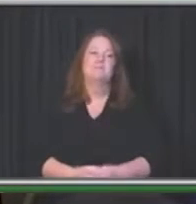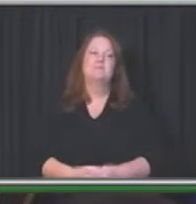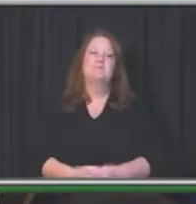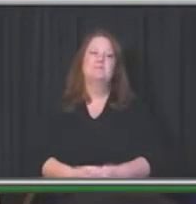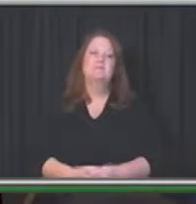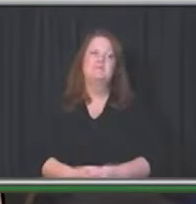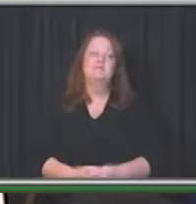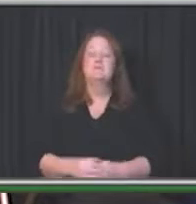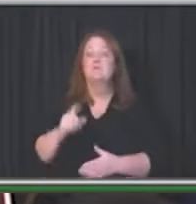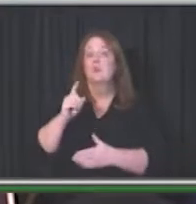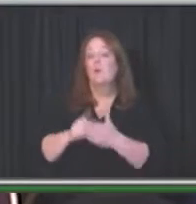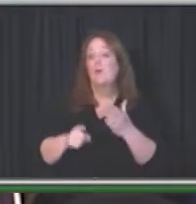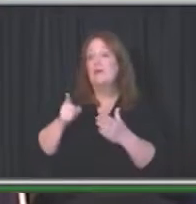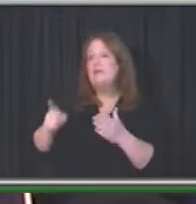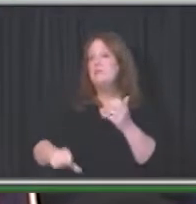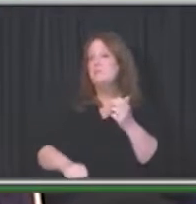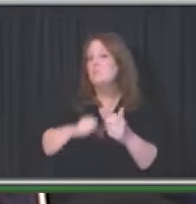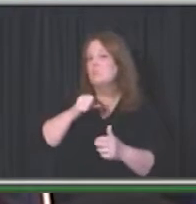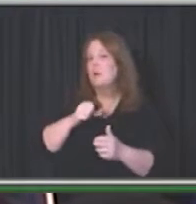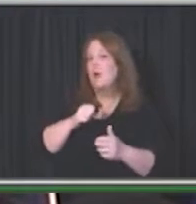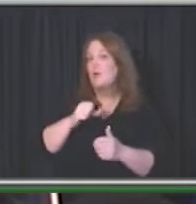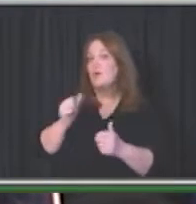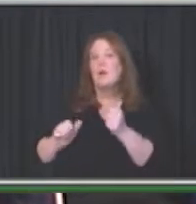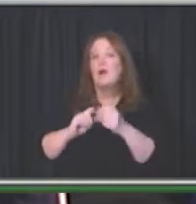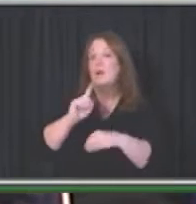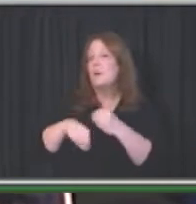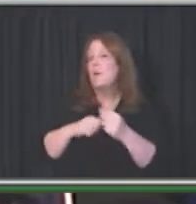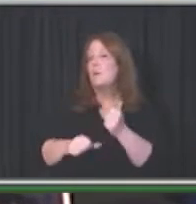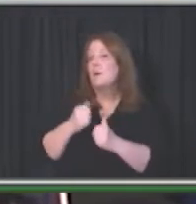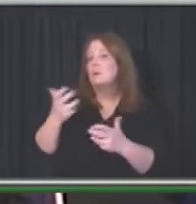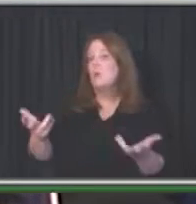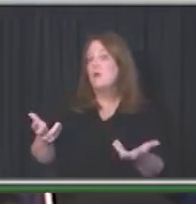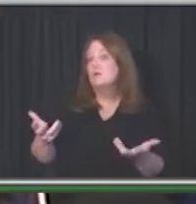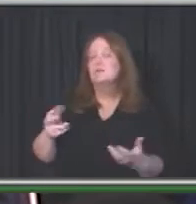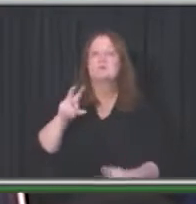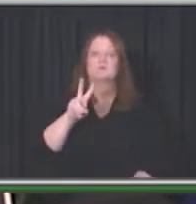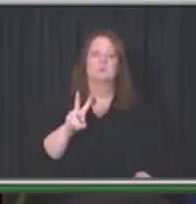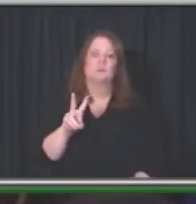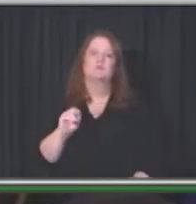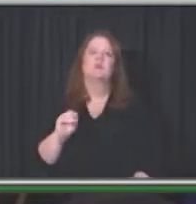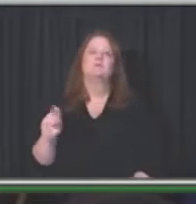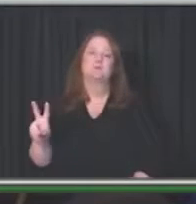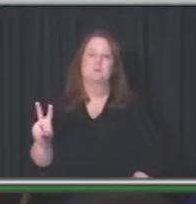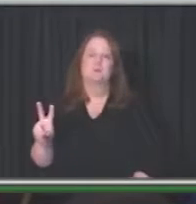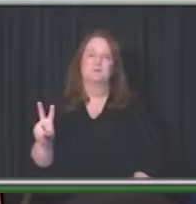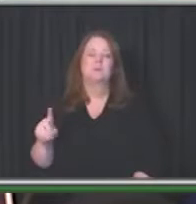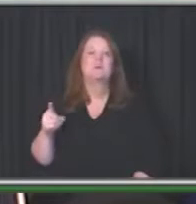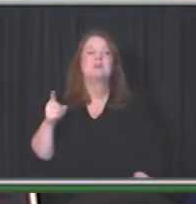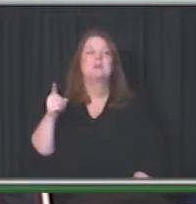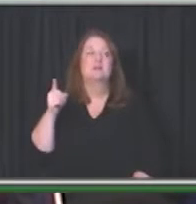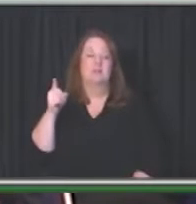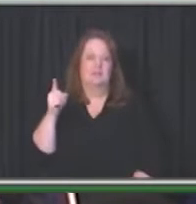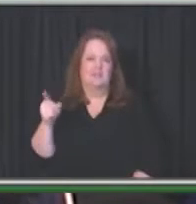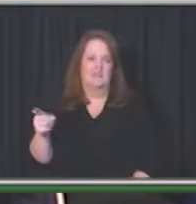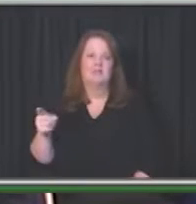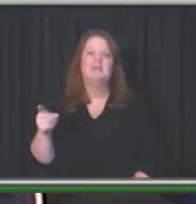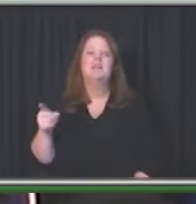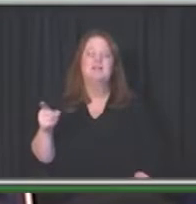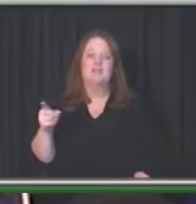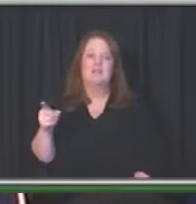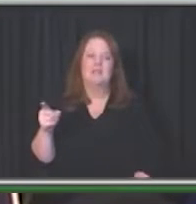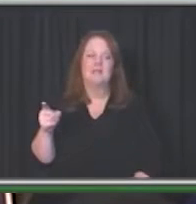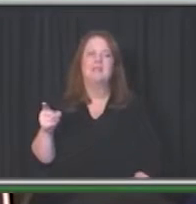But I think what he's most proud of is 2002. He got to light